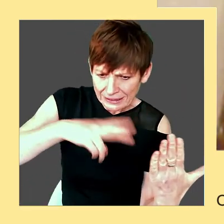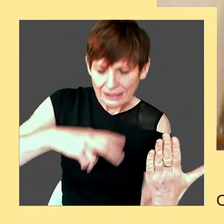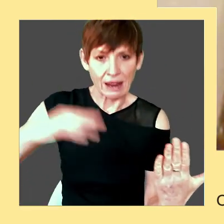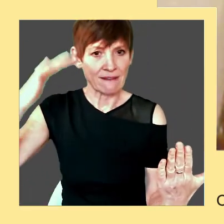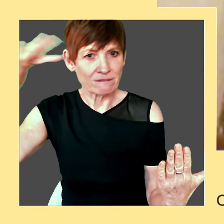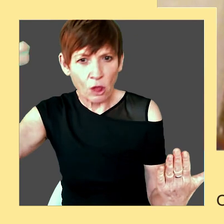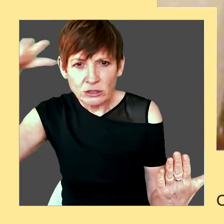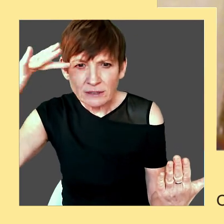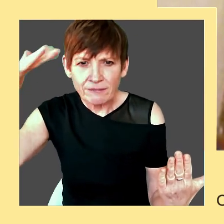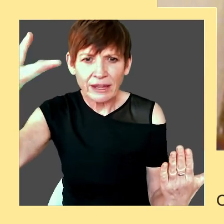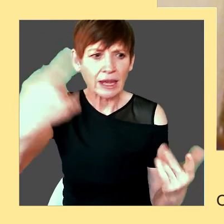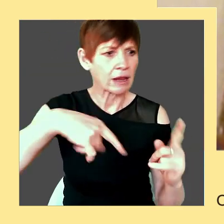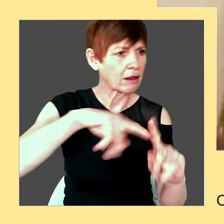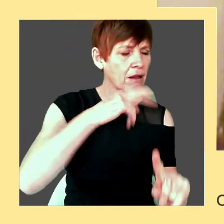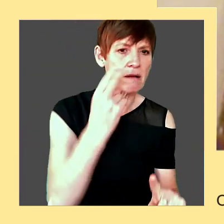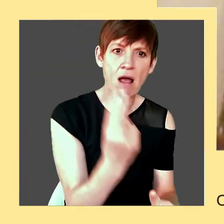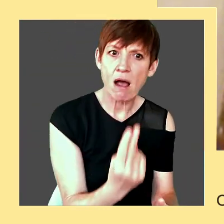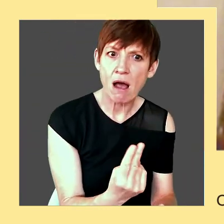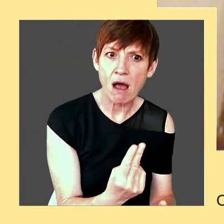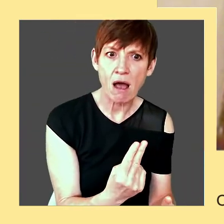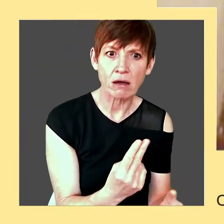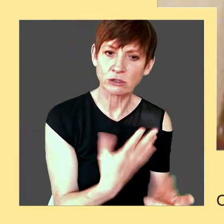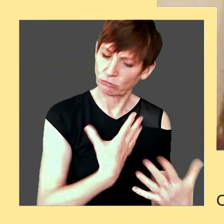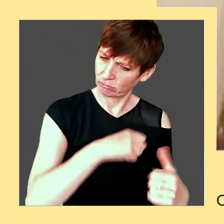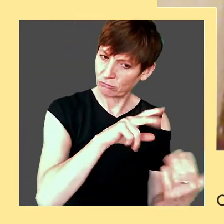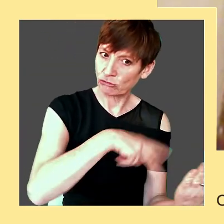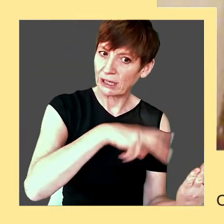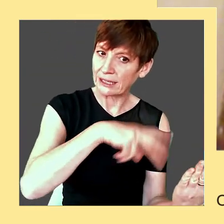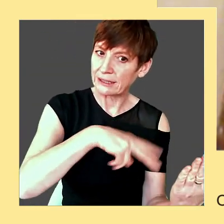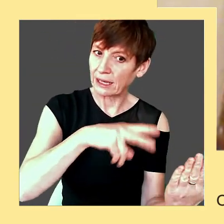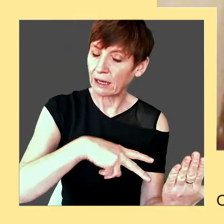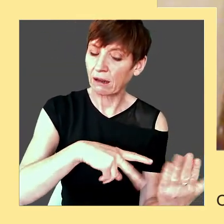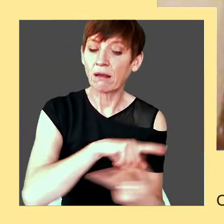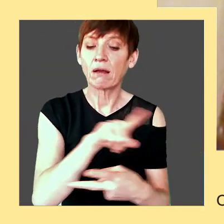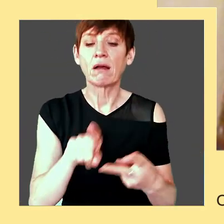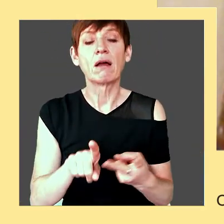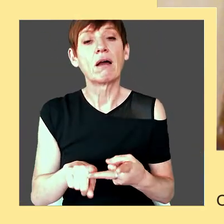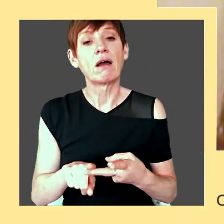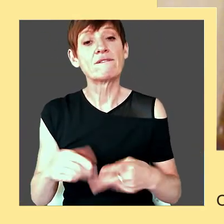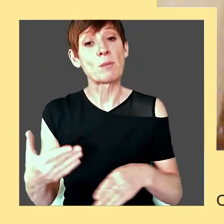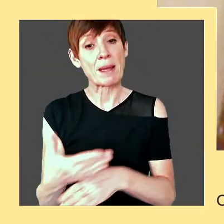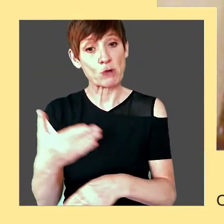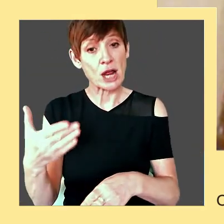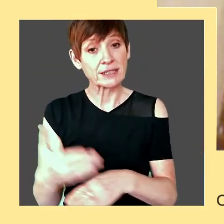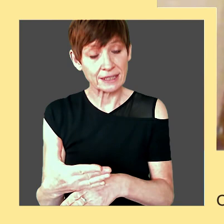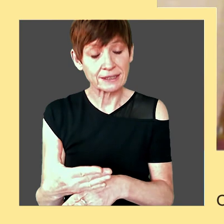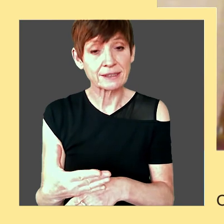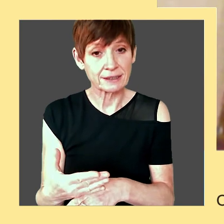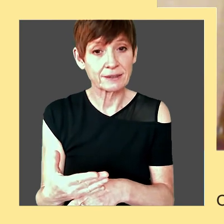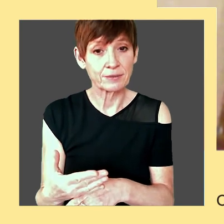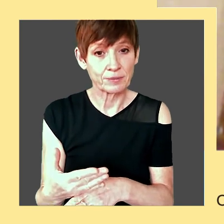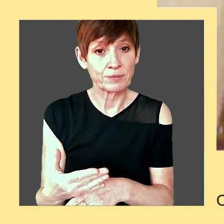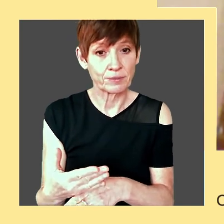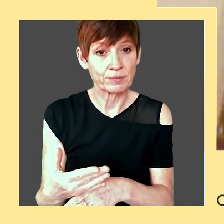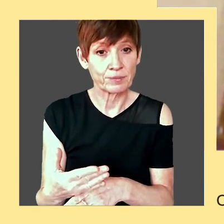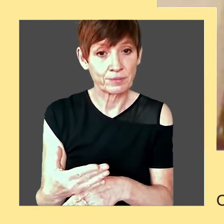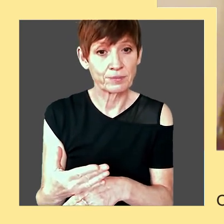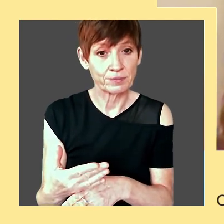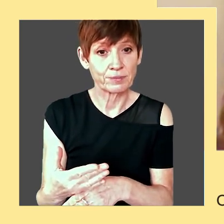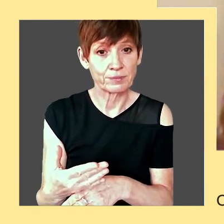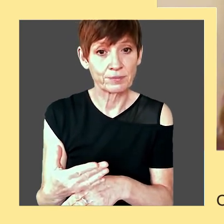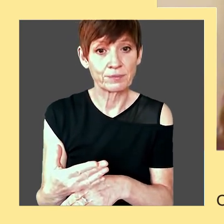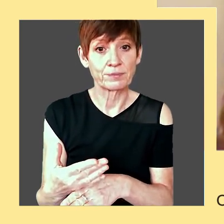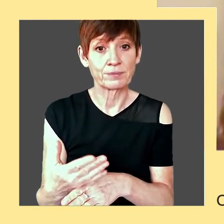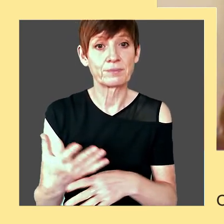philosophy and art. And also for my practice part, I covered my or